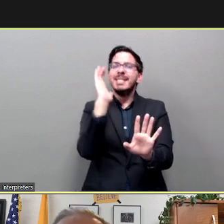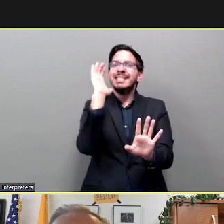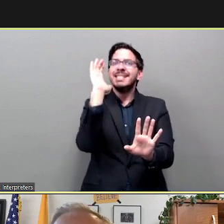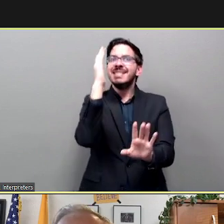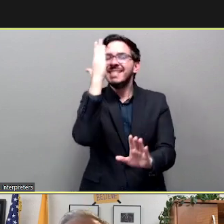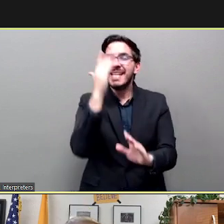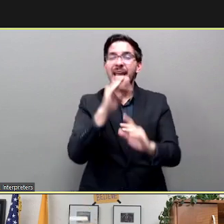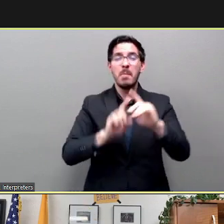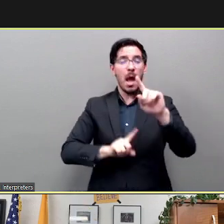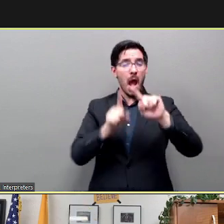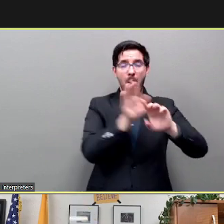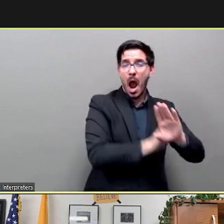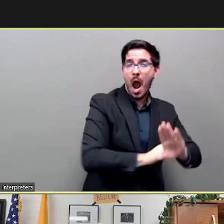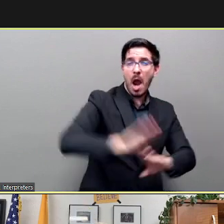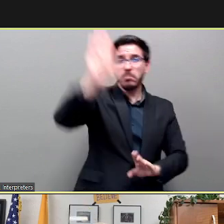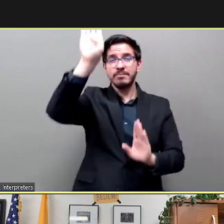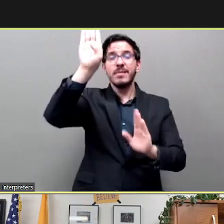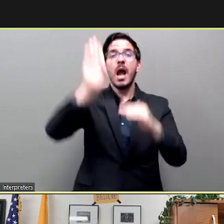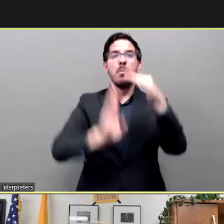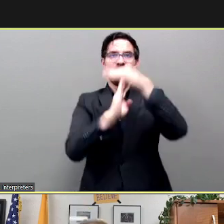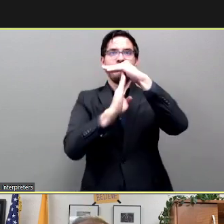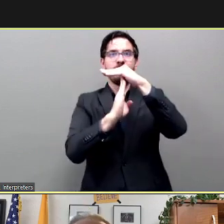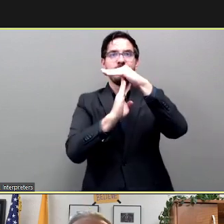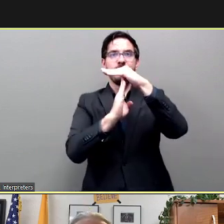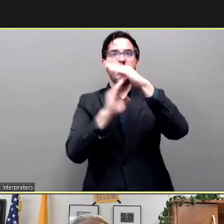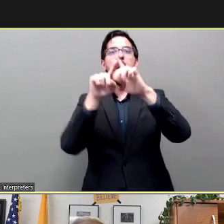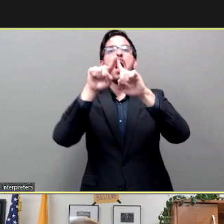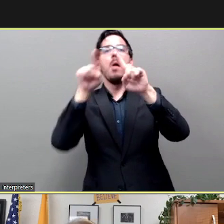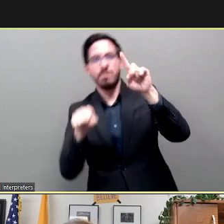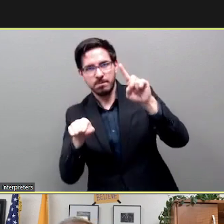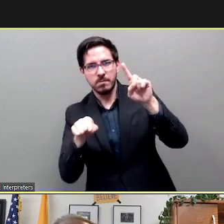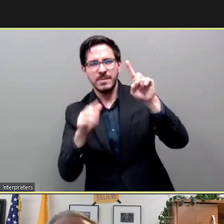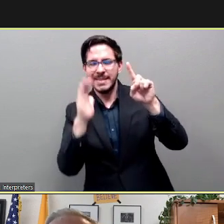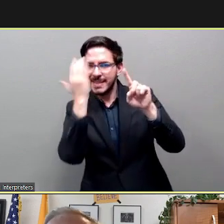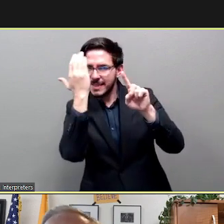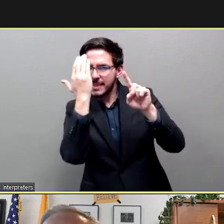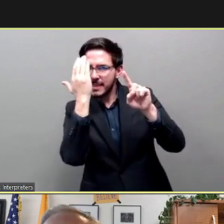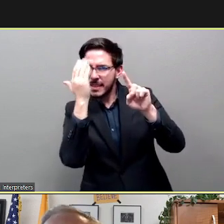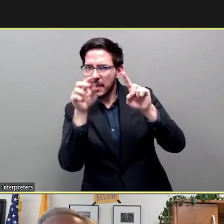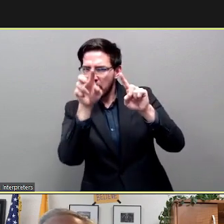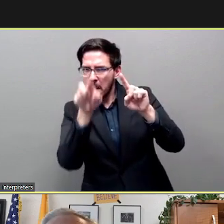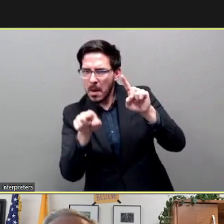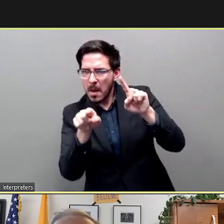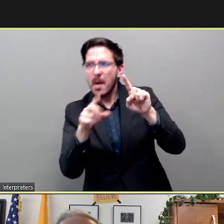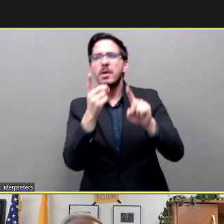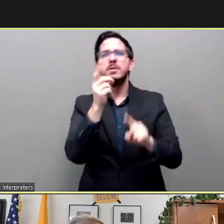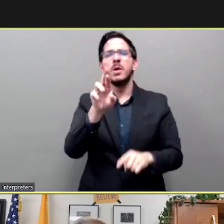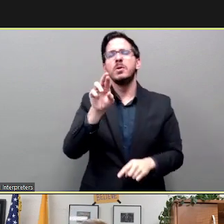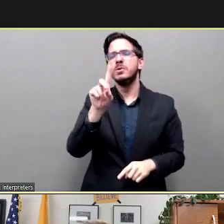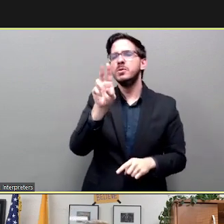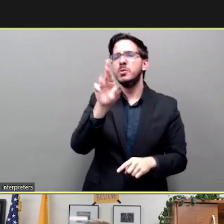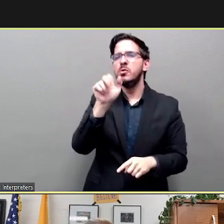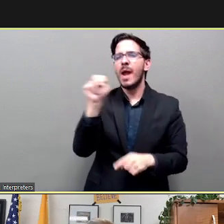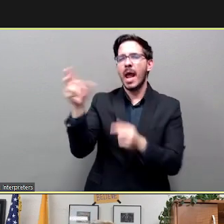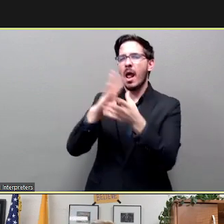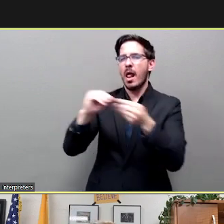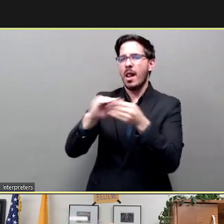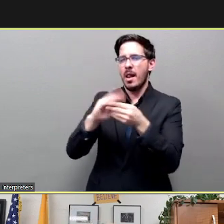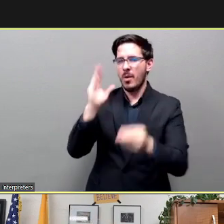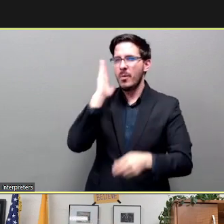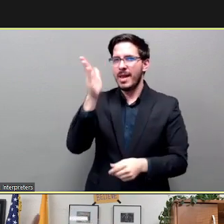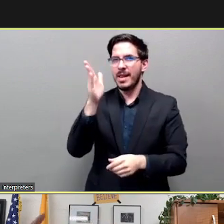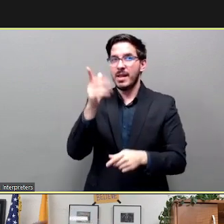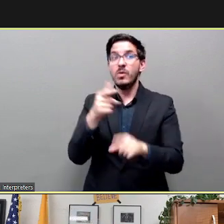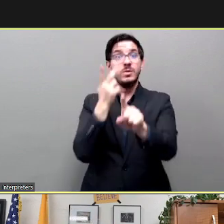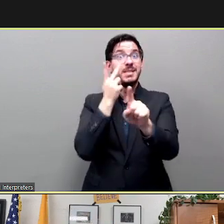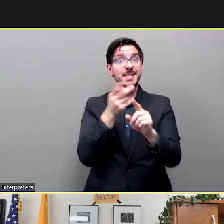number of cases, but I think Dr. Duran will probably comment about the severity of them, because while cases are going down and while this